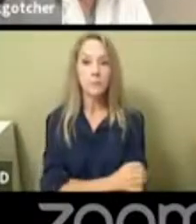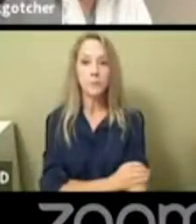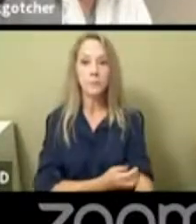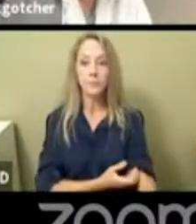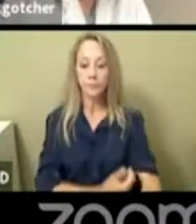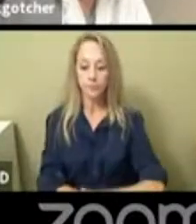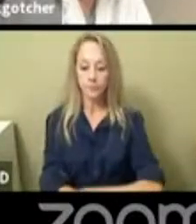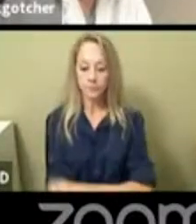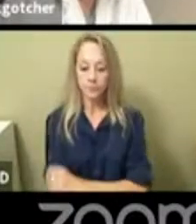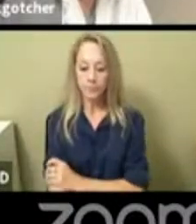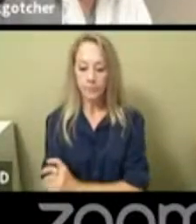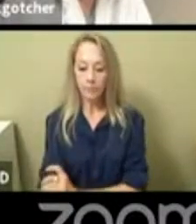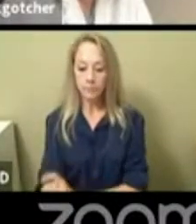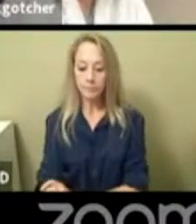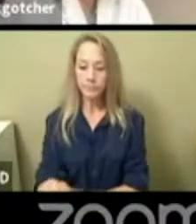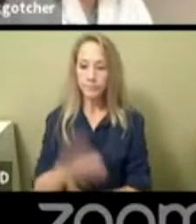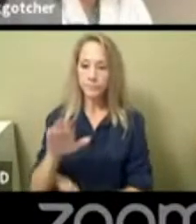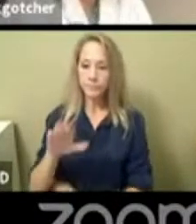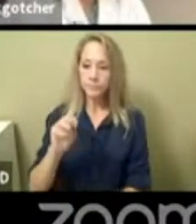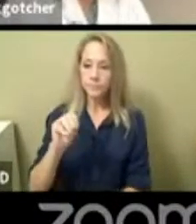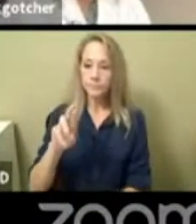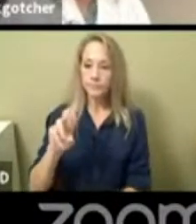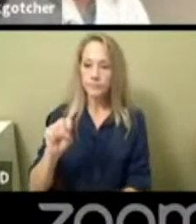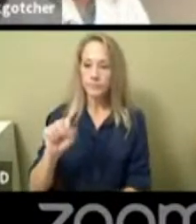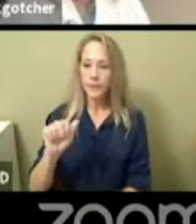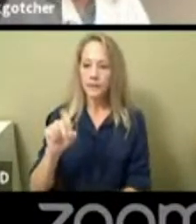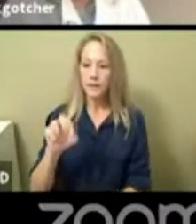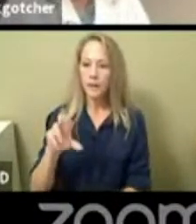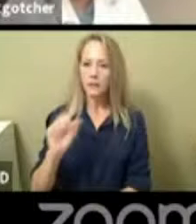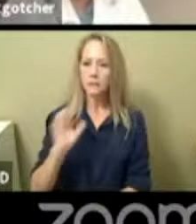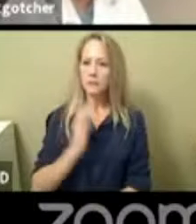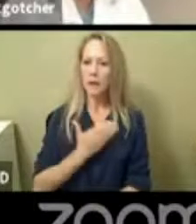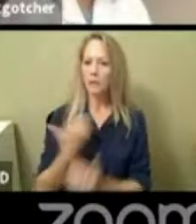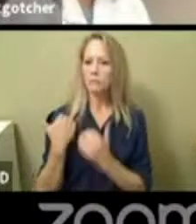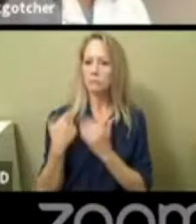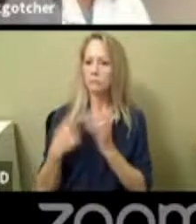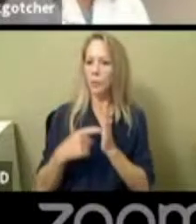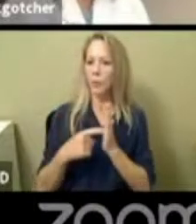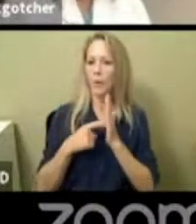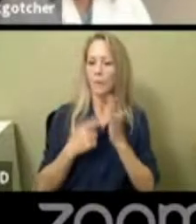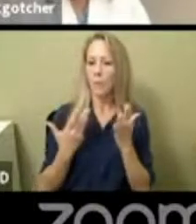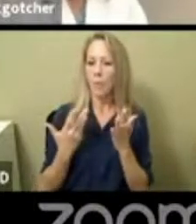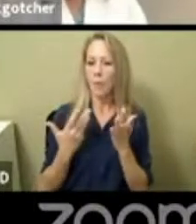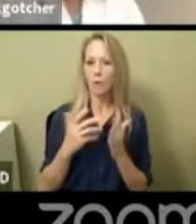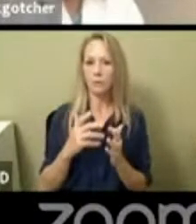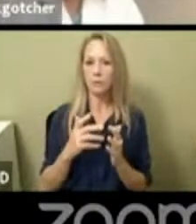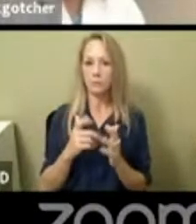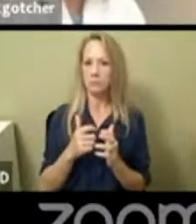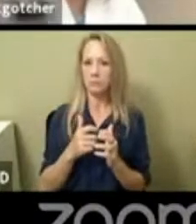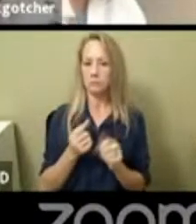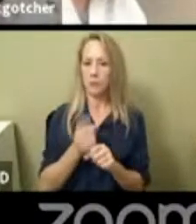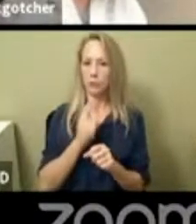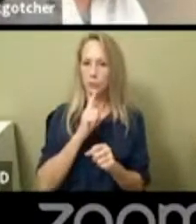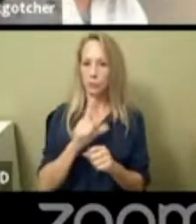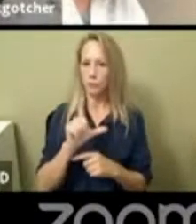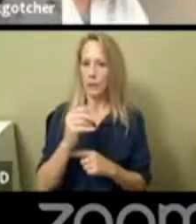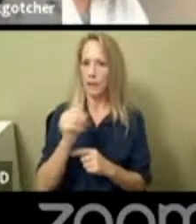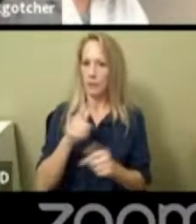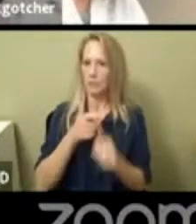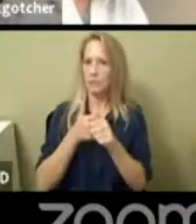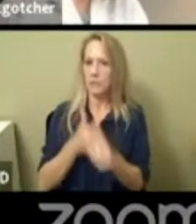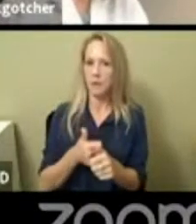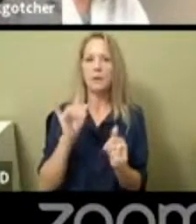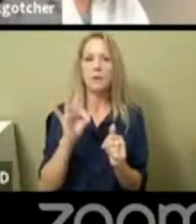Mr. Sanders, what would be a requirement upon us legally to make notice if we say want to have a separate